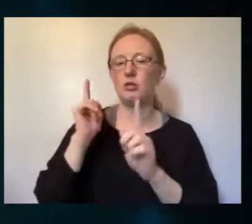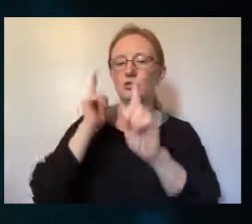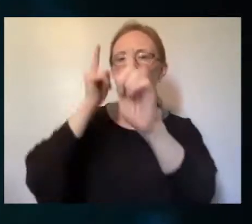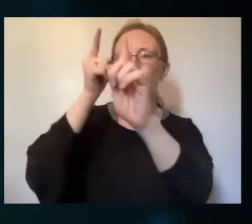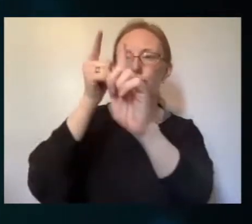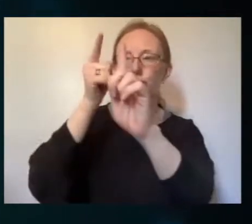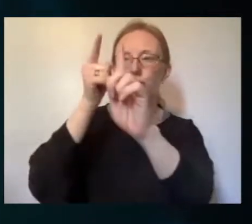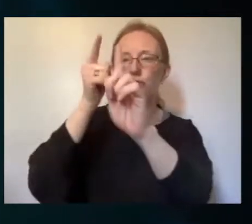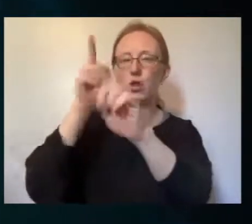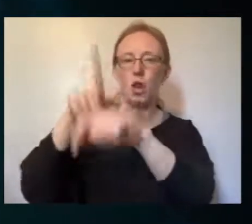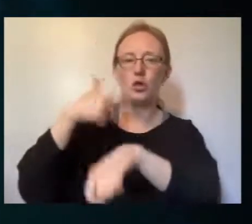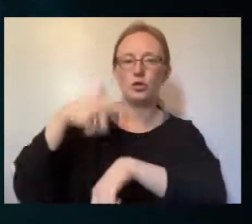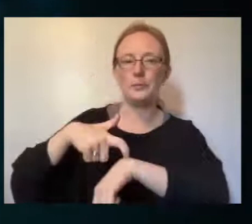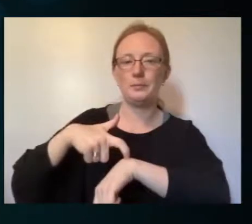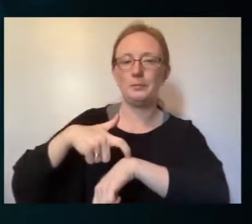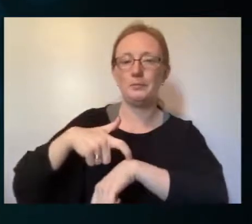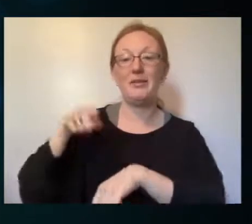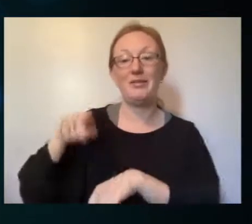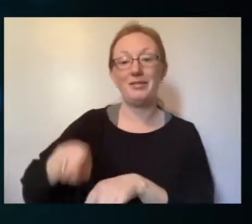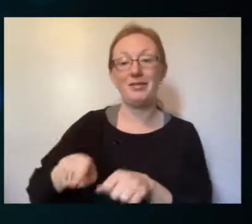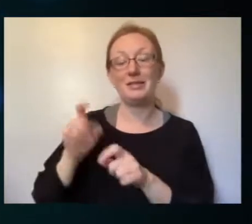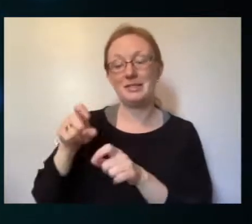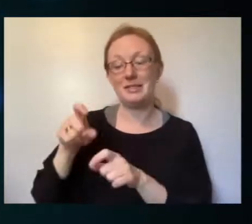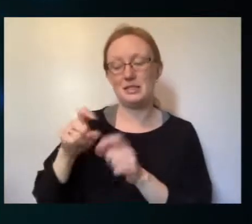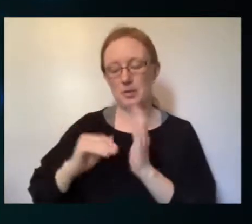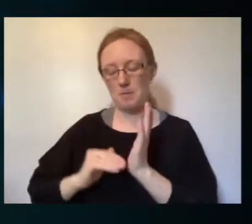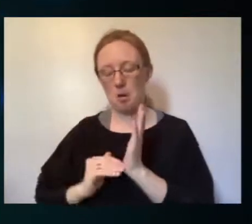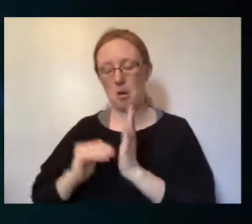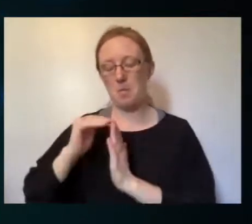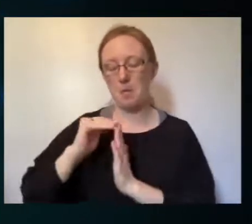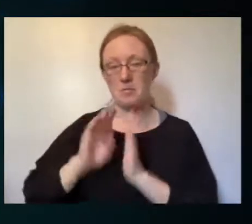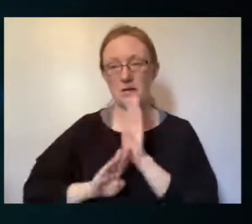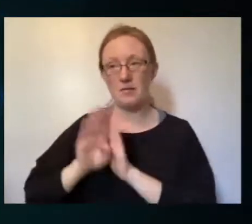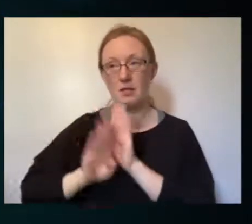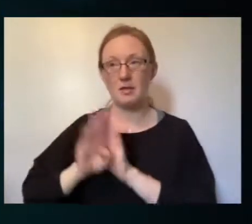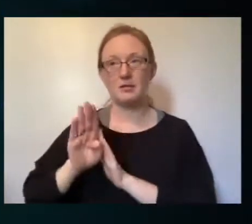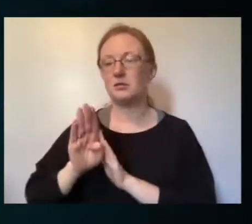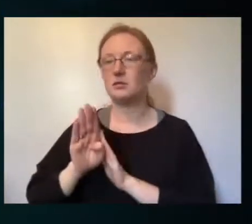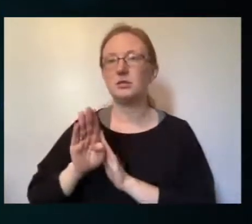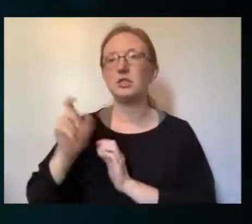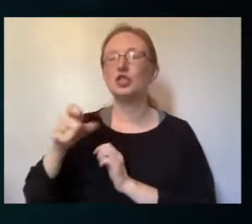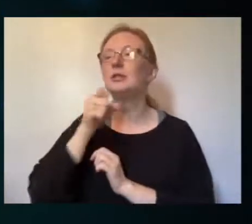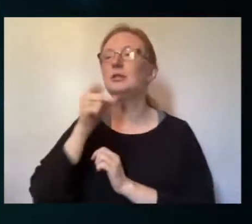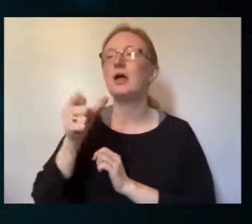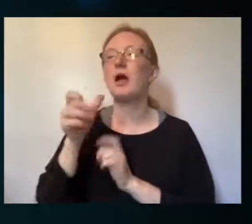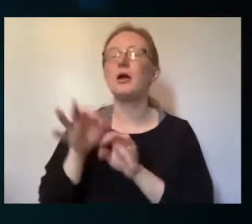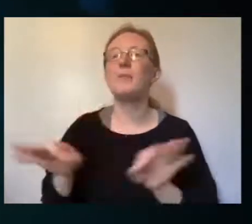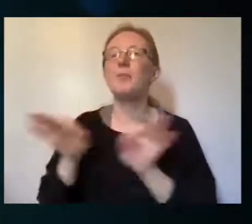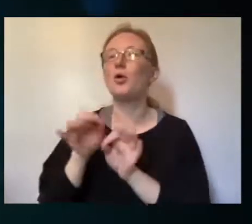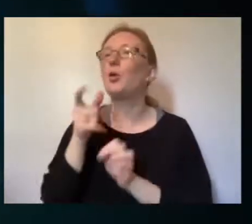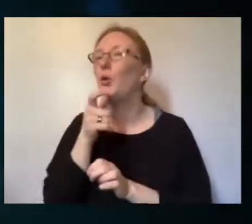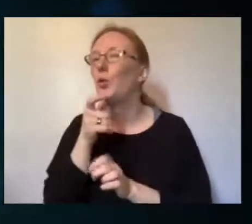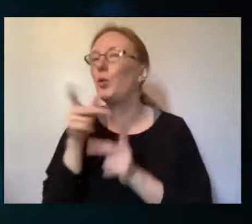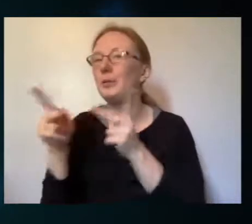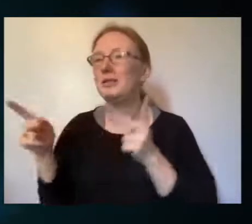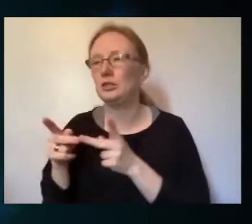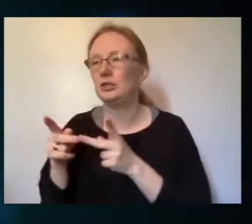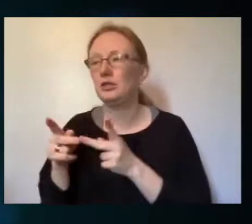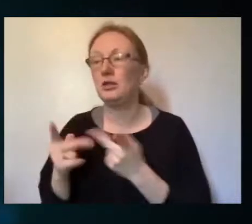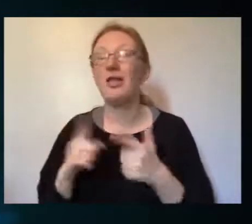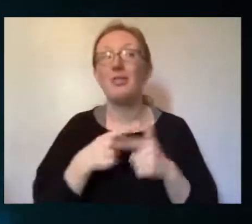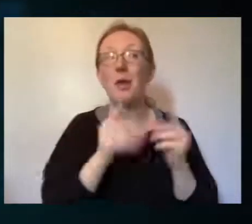need to be developed bottom up and shouldn't depend that much on who holds the positions. This way, more people would